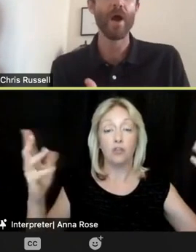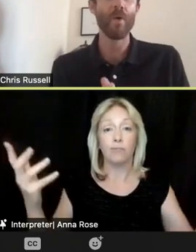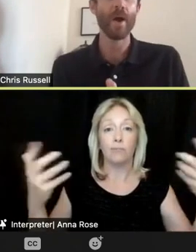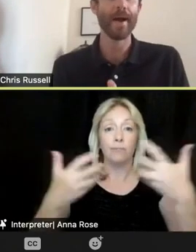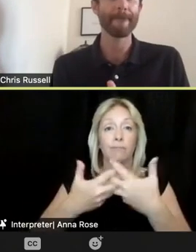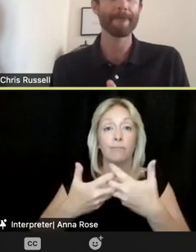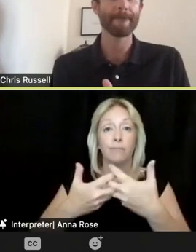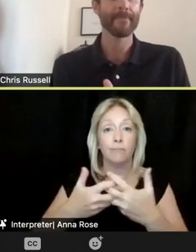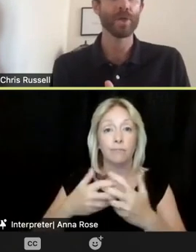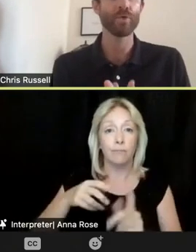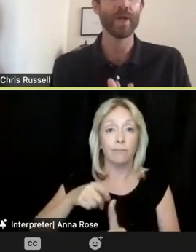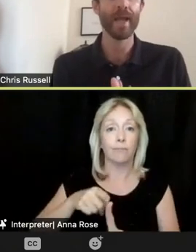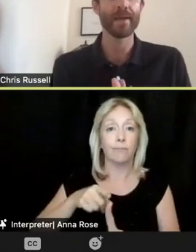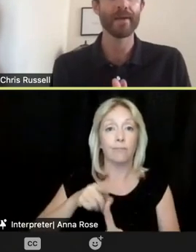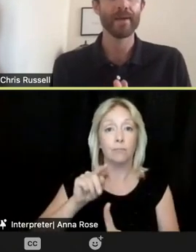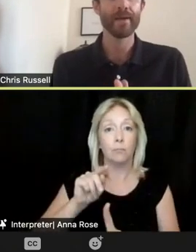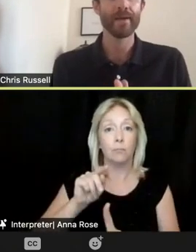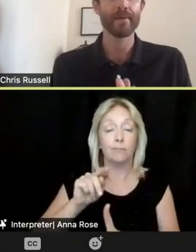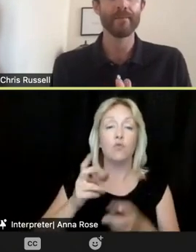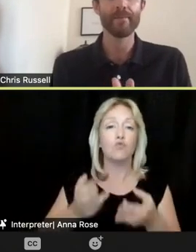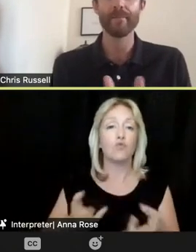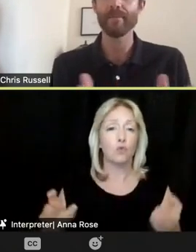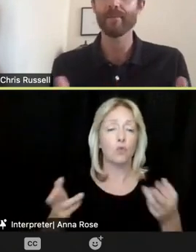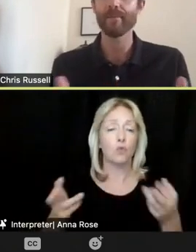at how you can